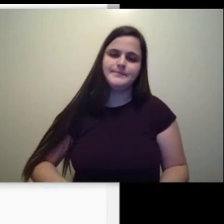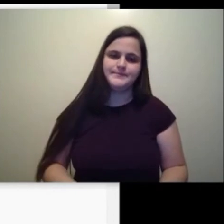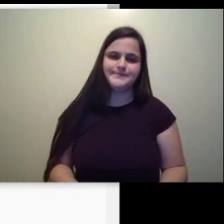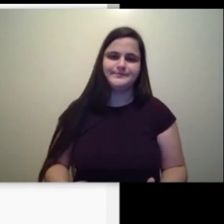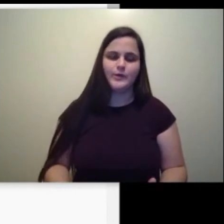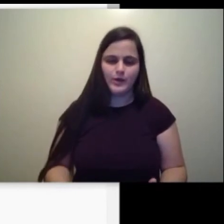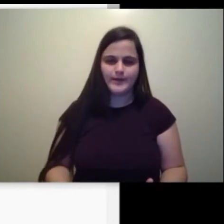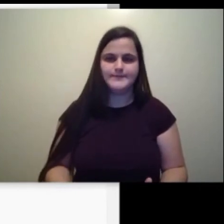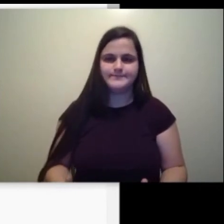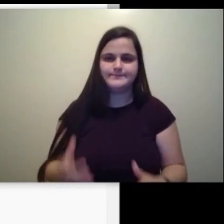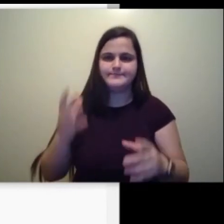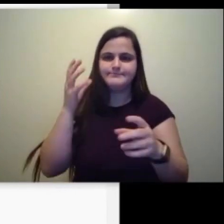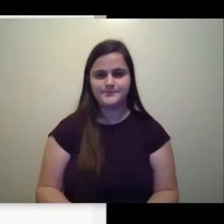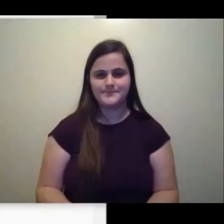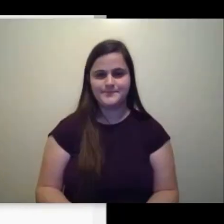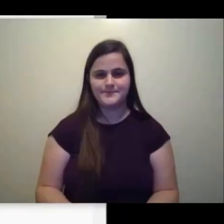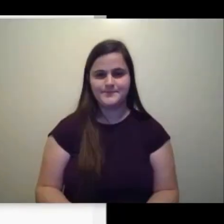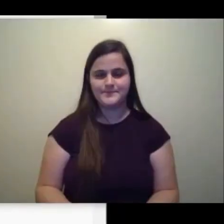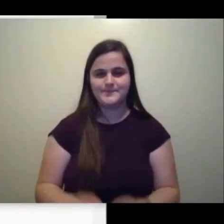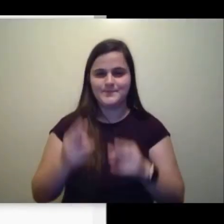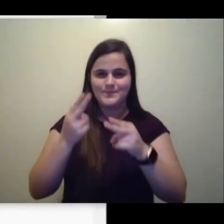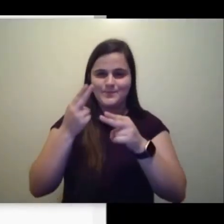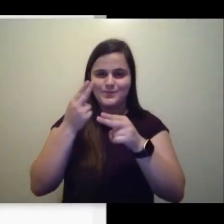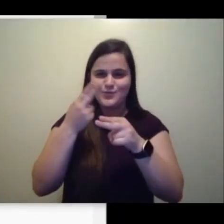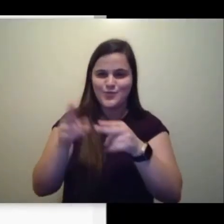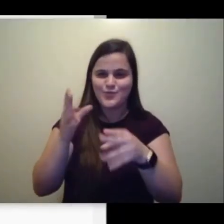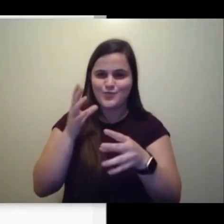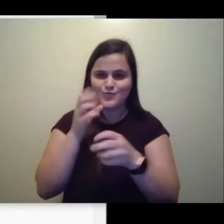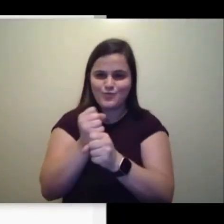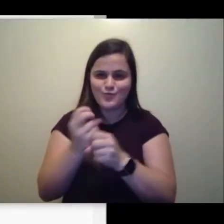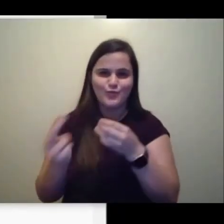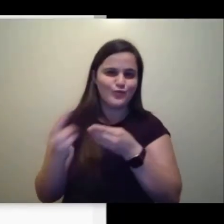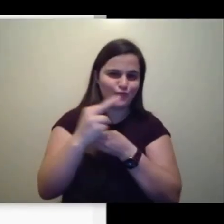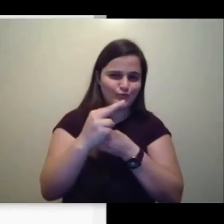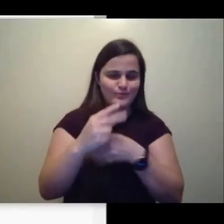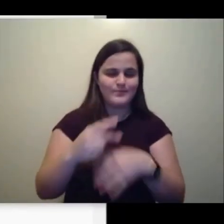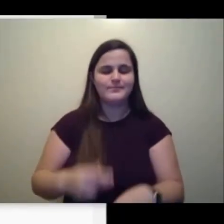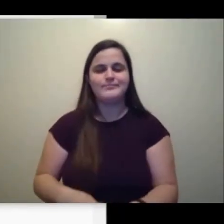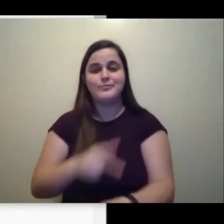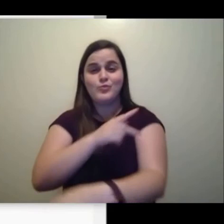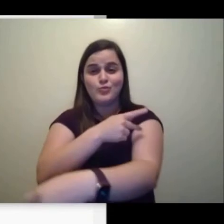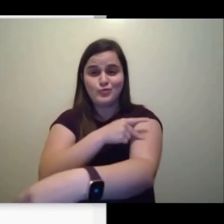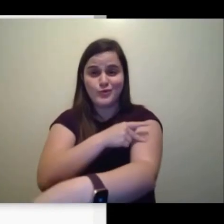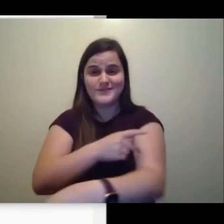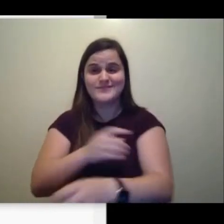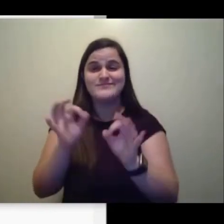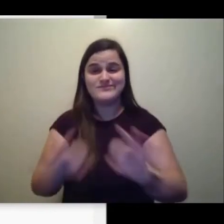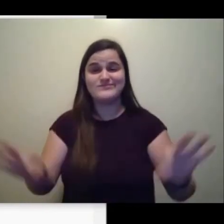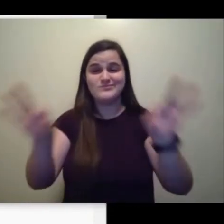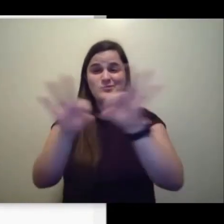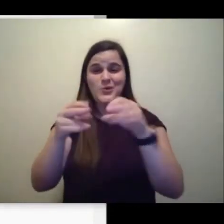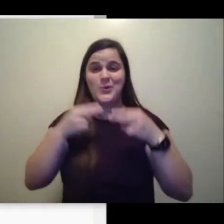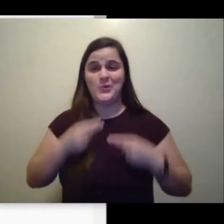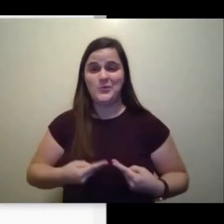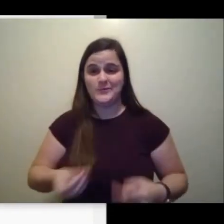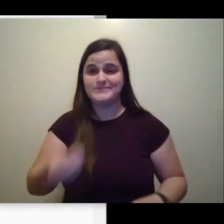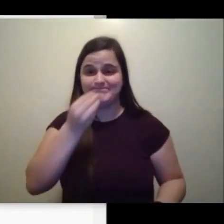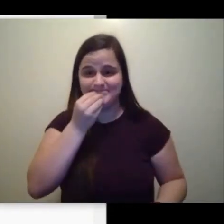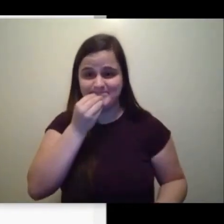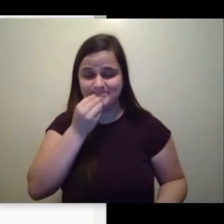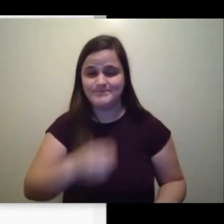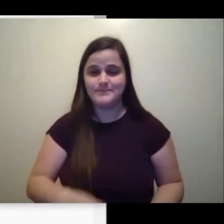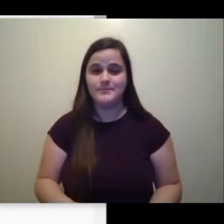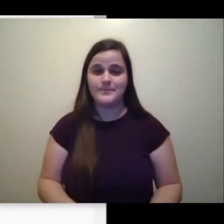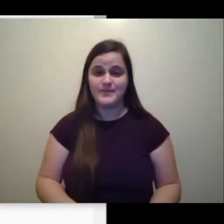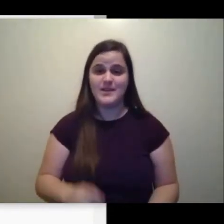Alright, as a quick recap. Protein is a cornerstone of the human diet, and a major component